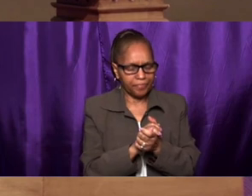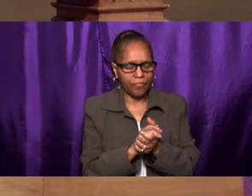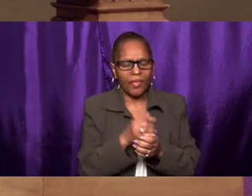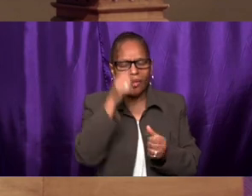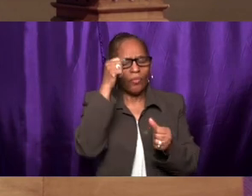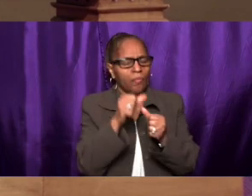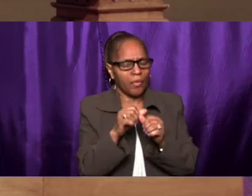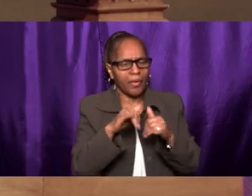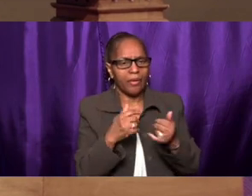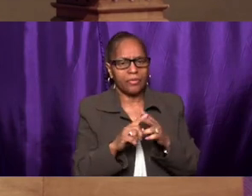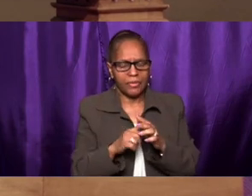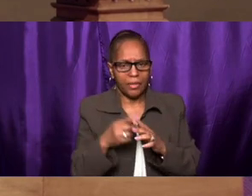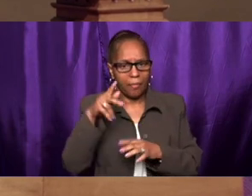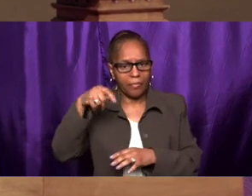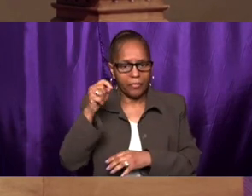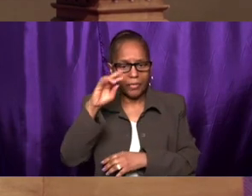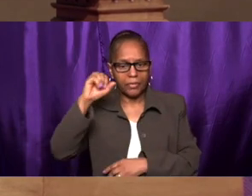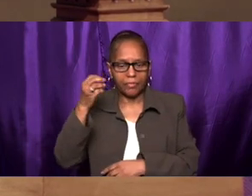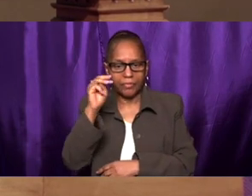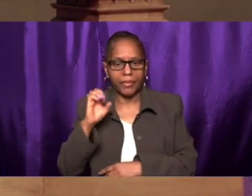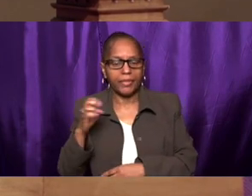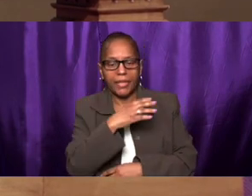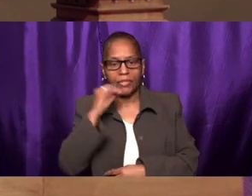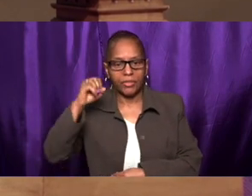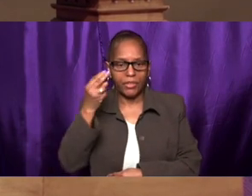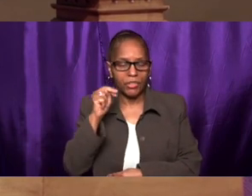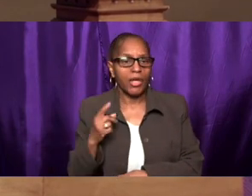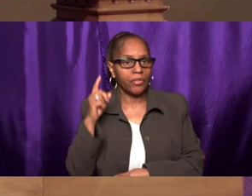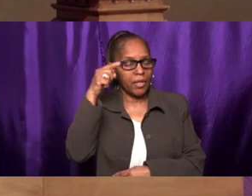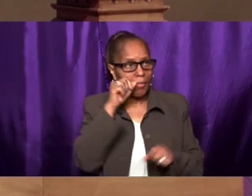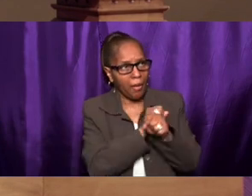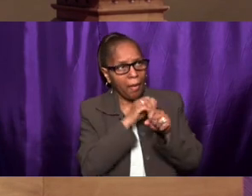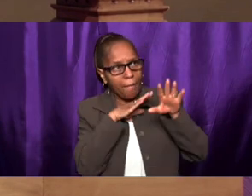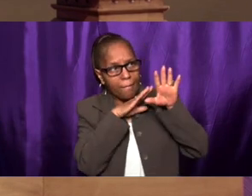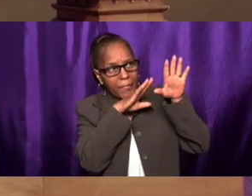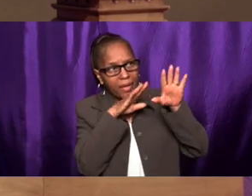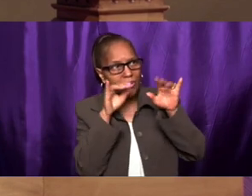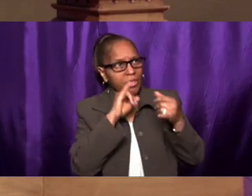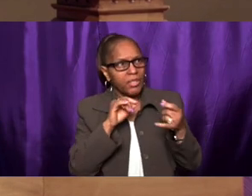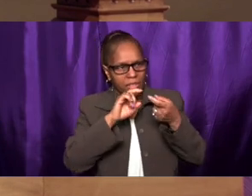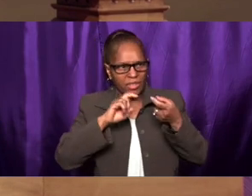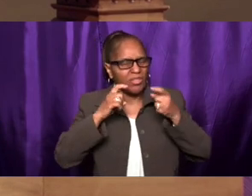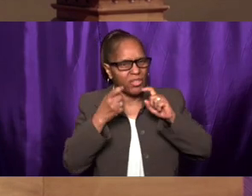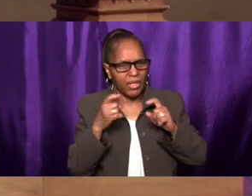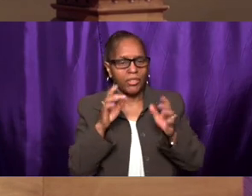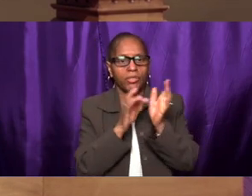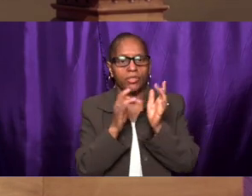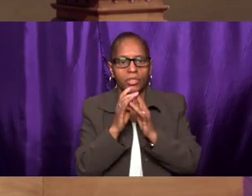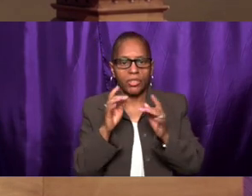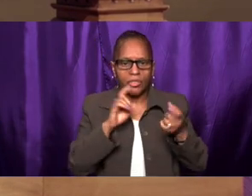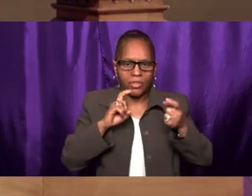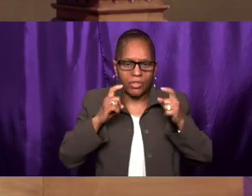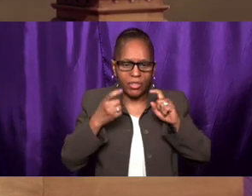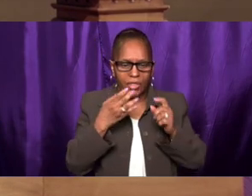Y'all remember how it started? Peter, James, and John, they were up in the Mount of Transfiguration. Jesus is